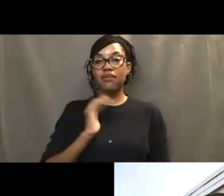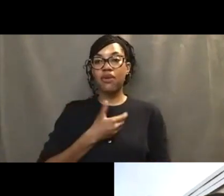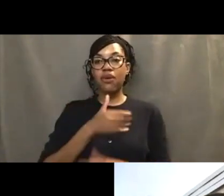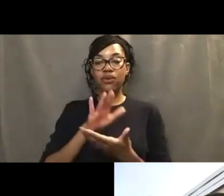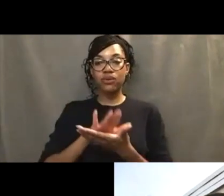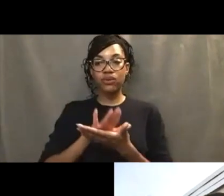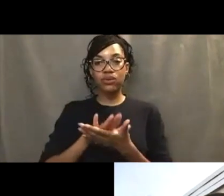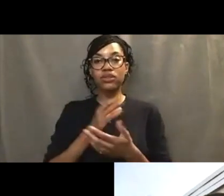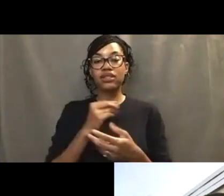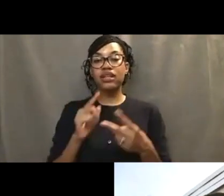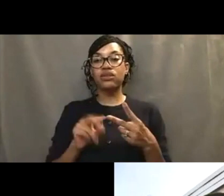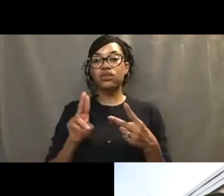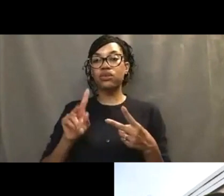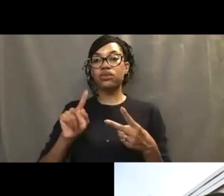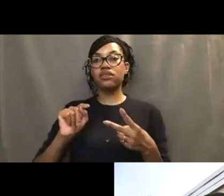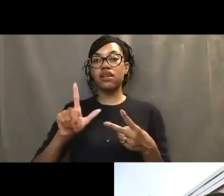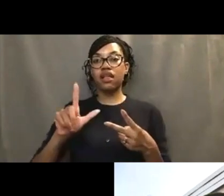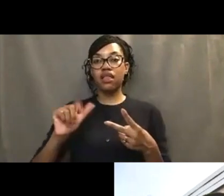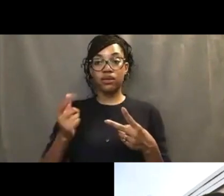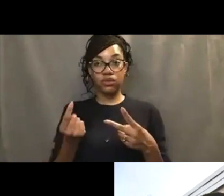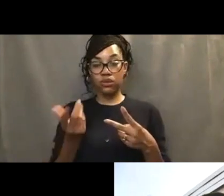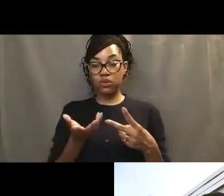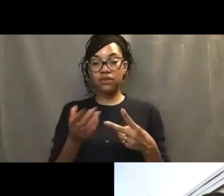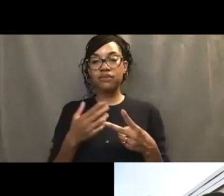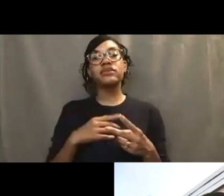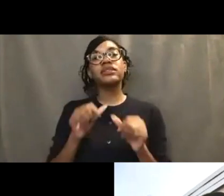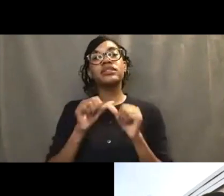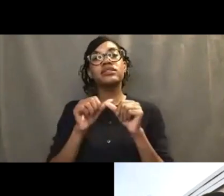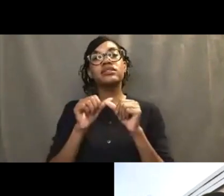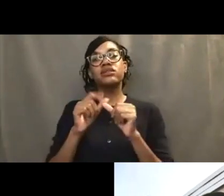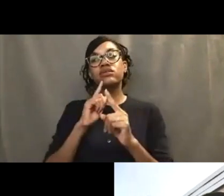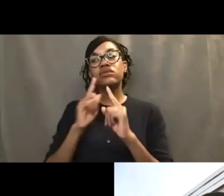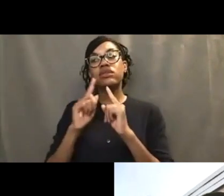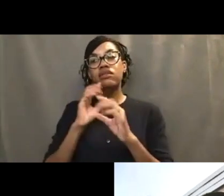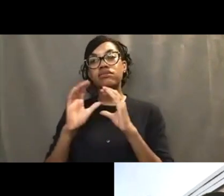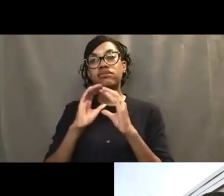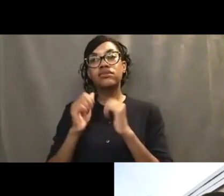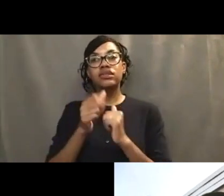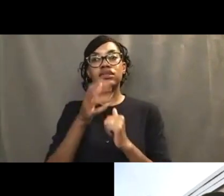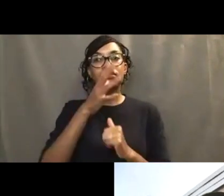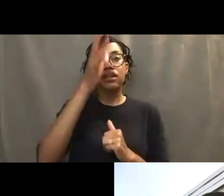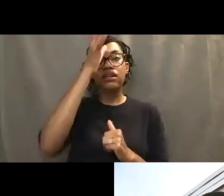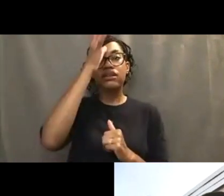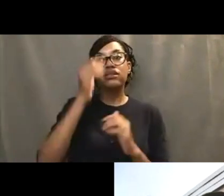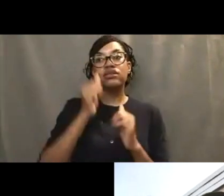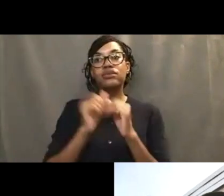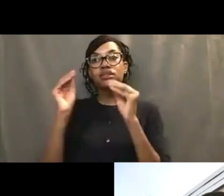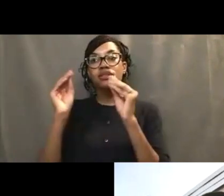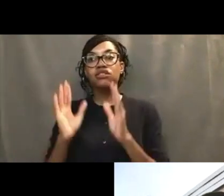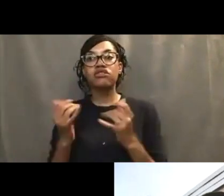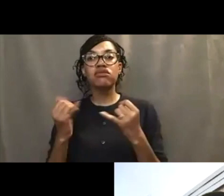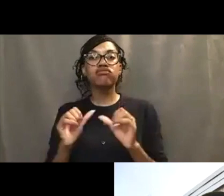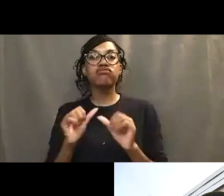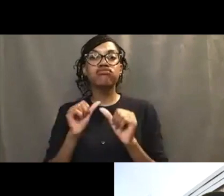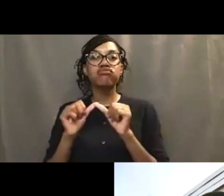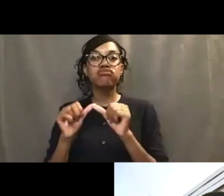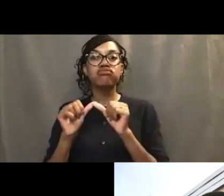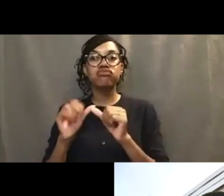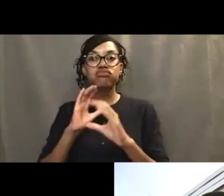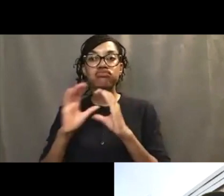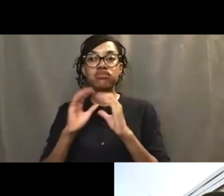continuing to be in conversation with parents and families and caregivers at our school sites, right? Because sometimes there's so